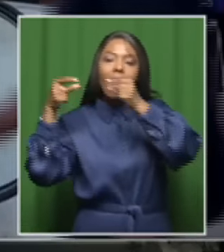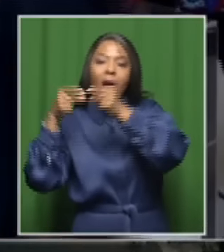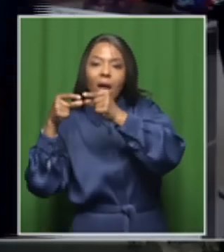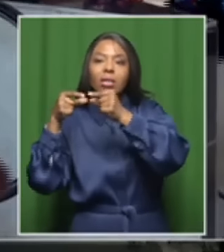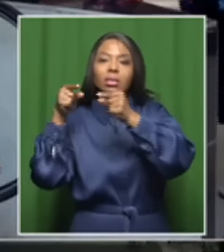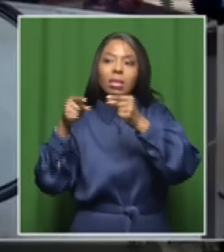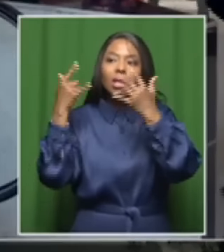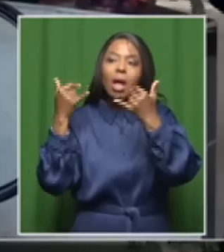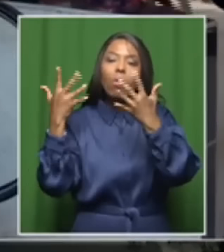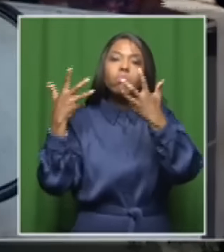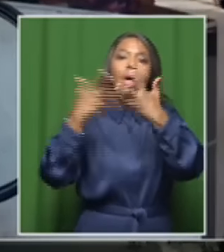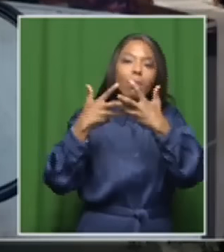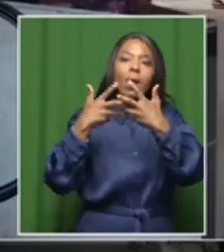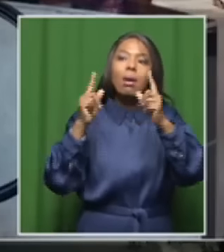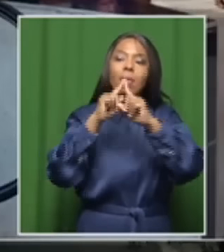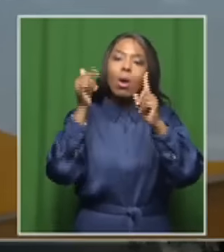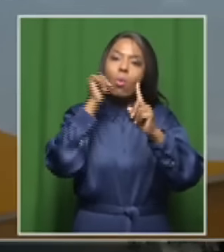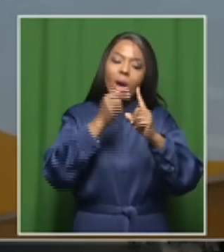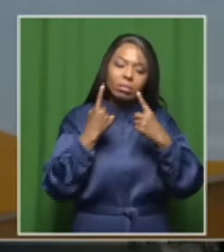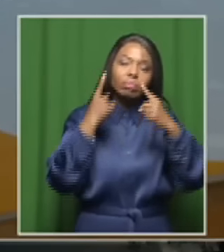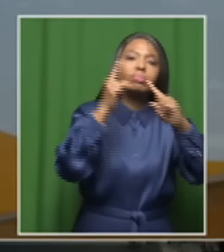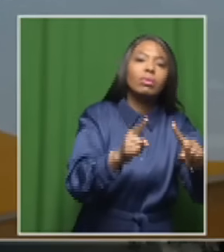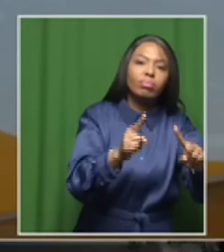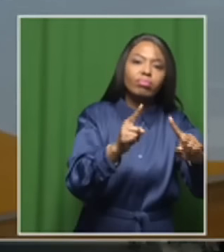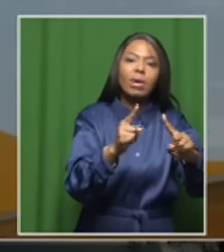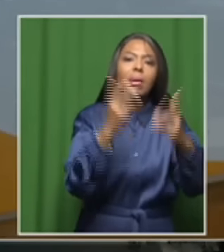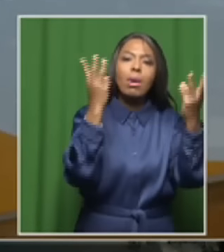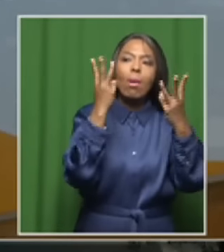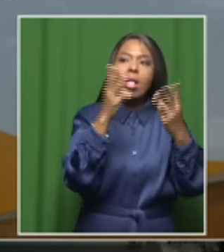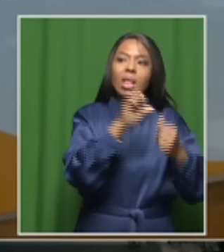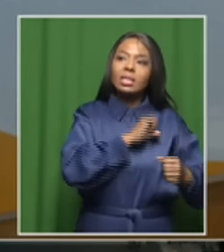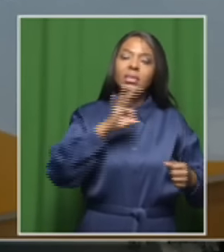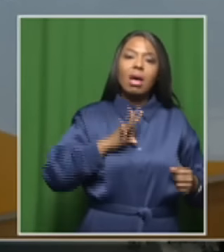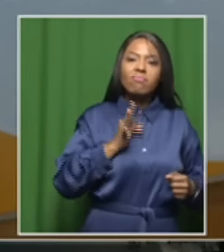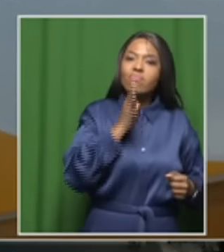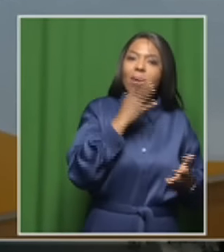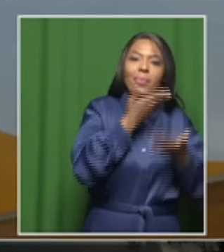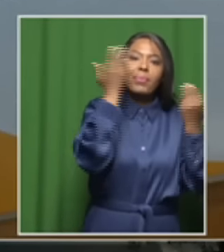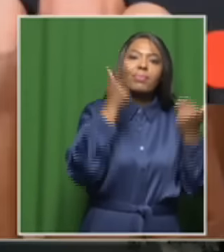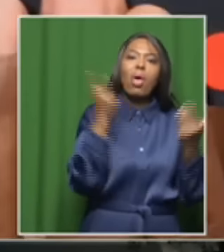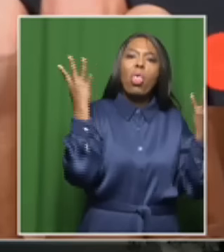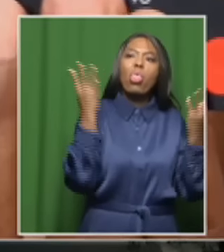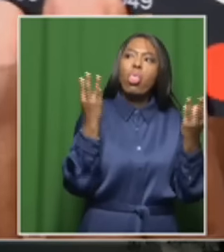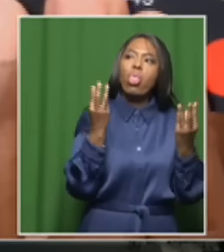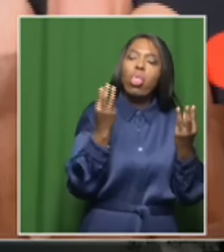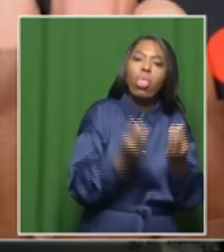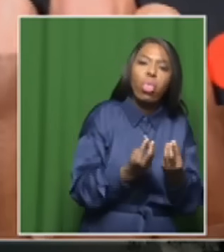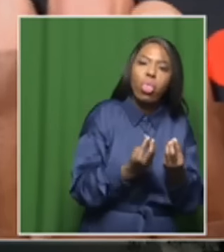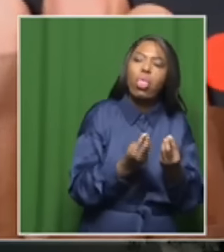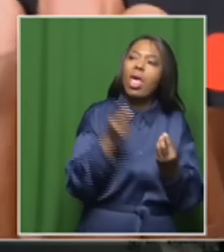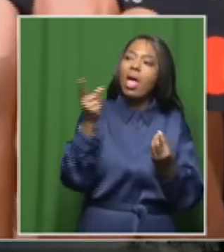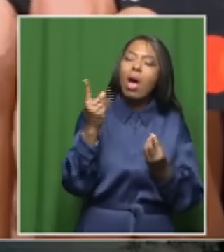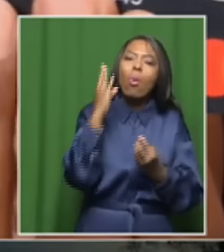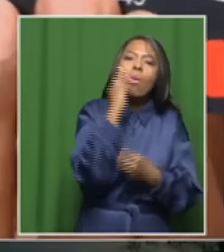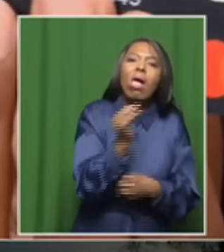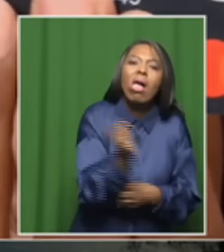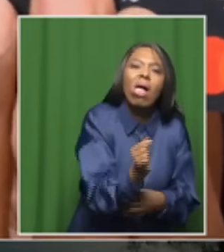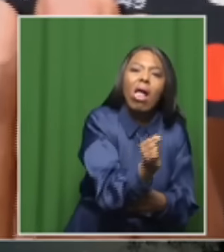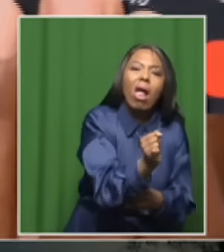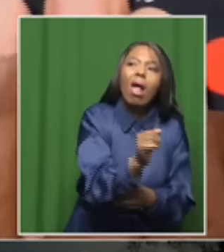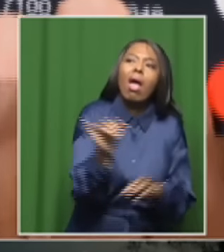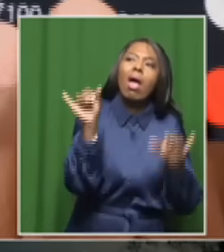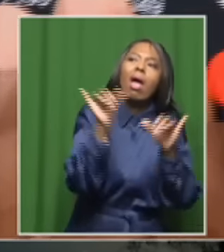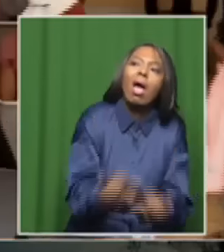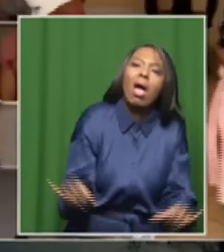not enough people to assist the people that come there. They end up in long queues. They end up to go